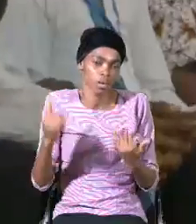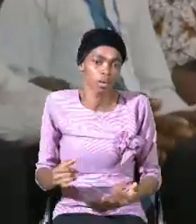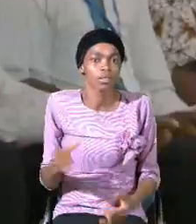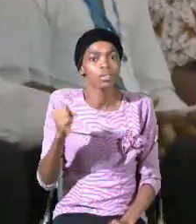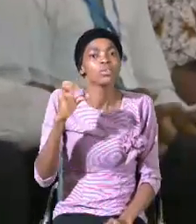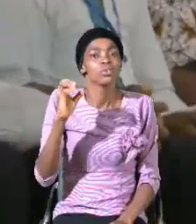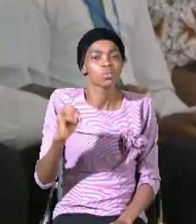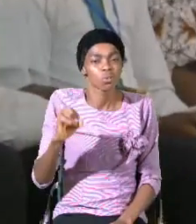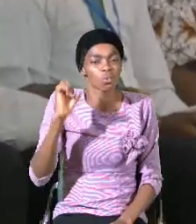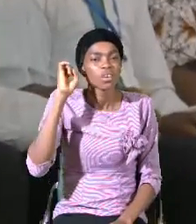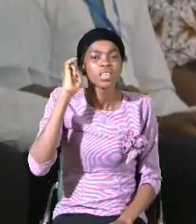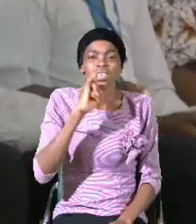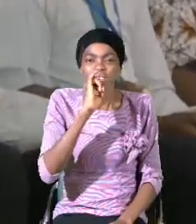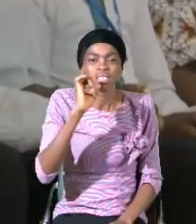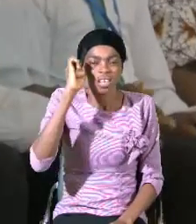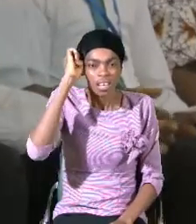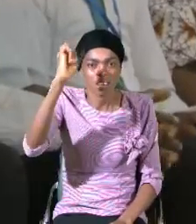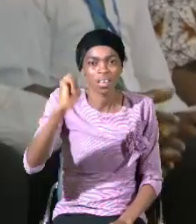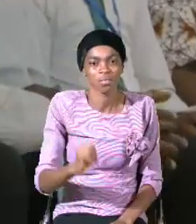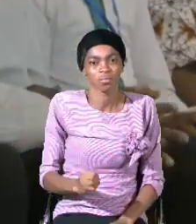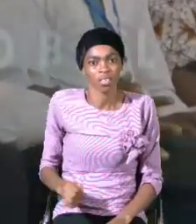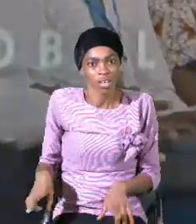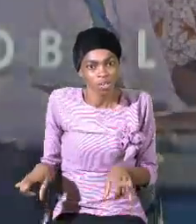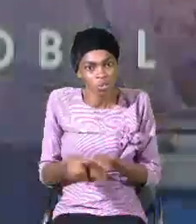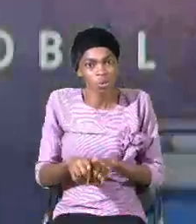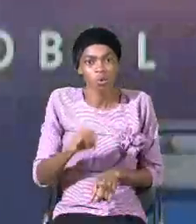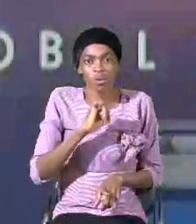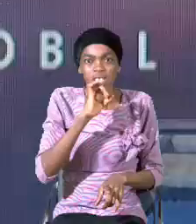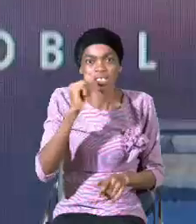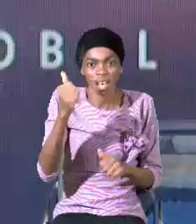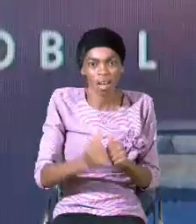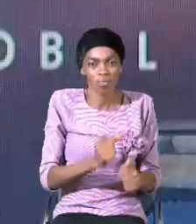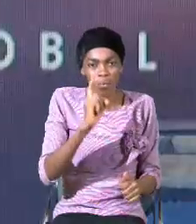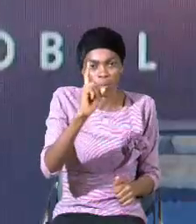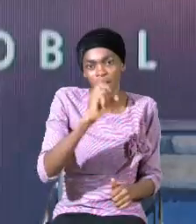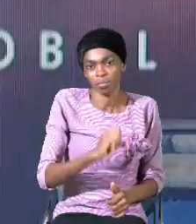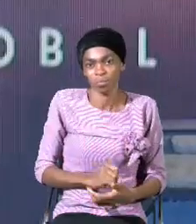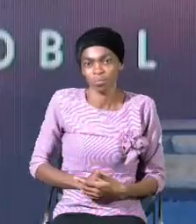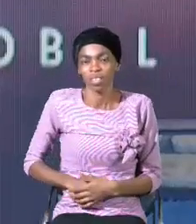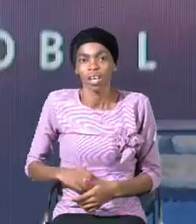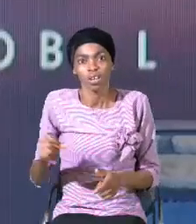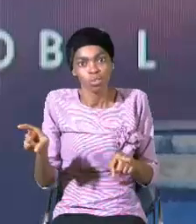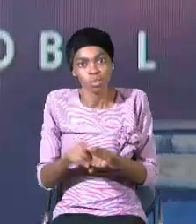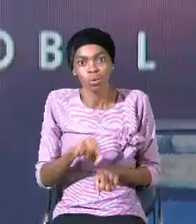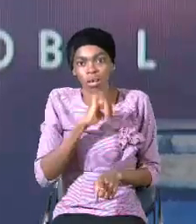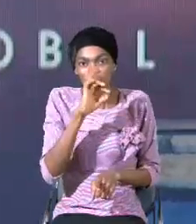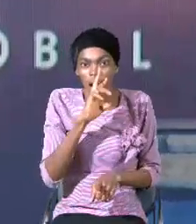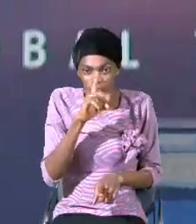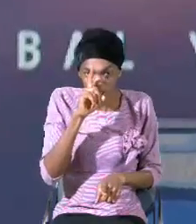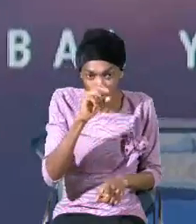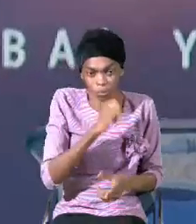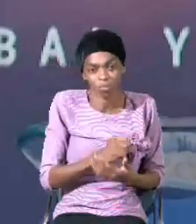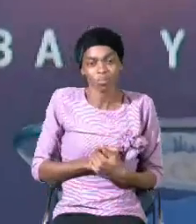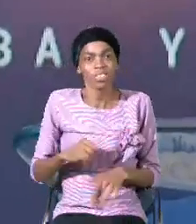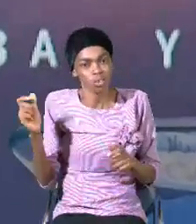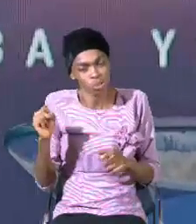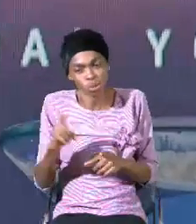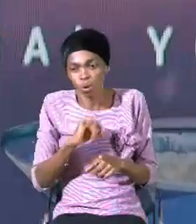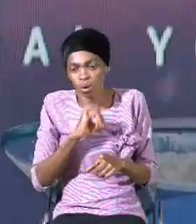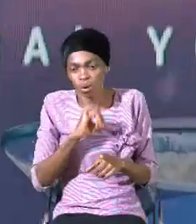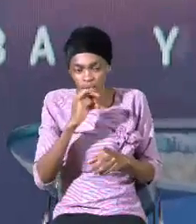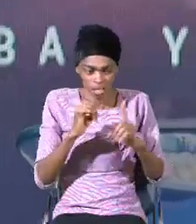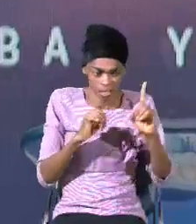he, so is everyone, and so are you, and so is he, and